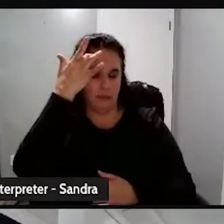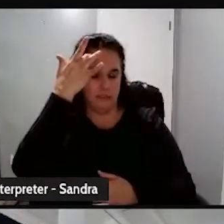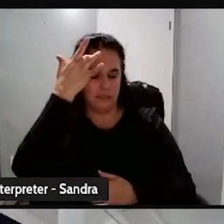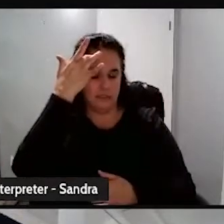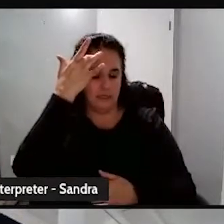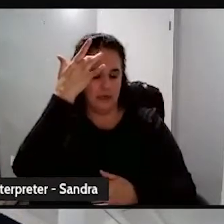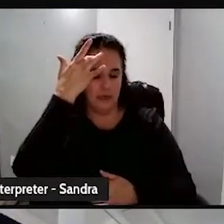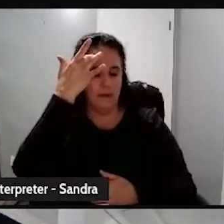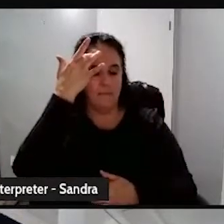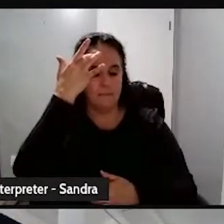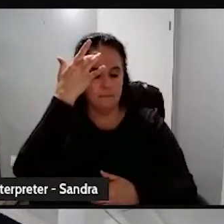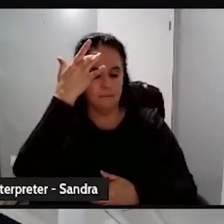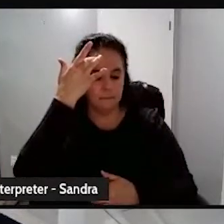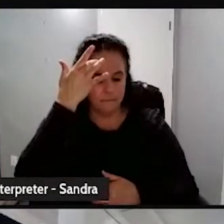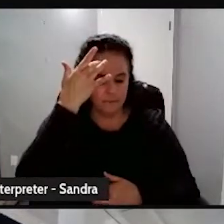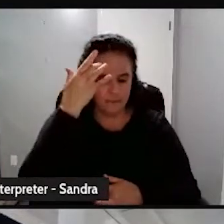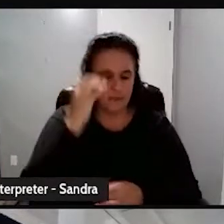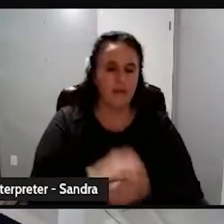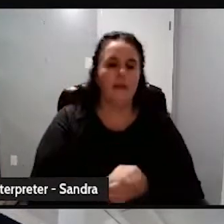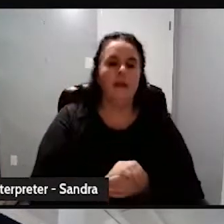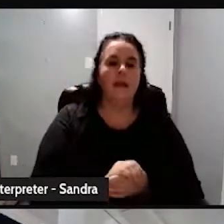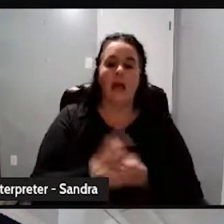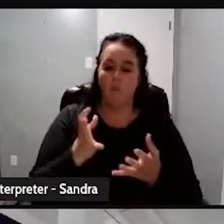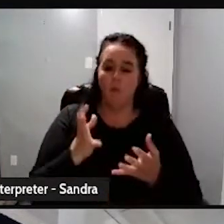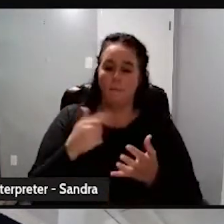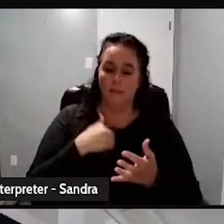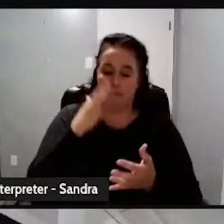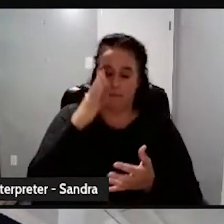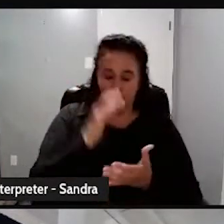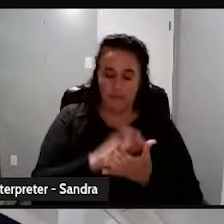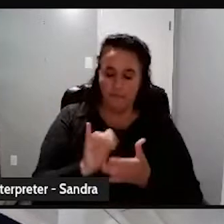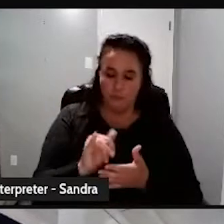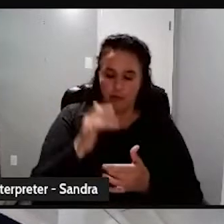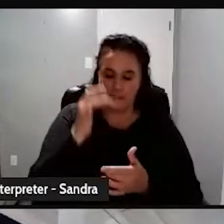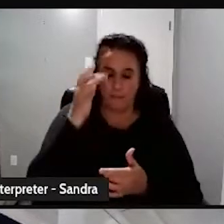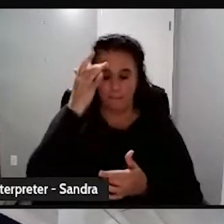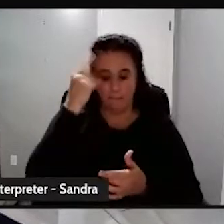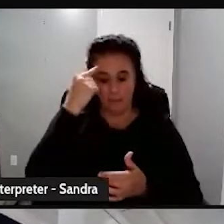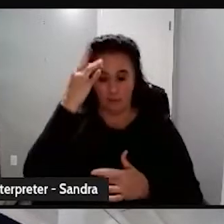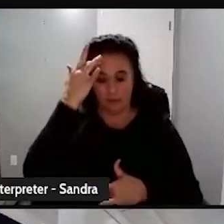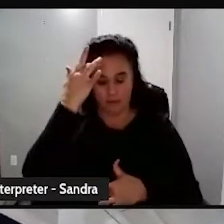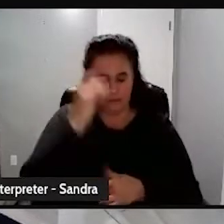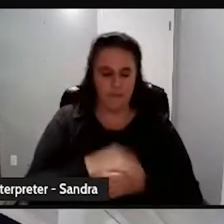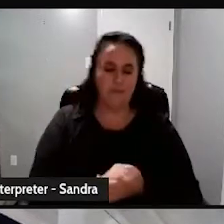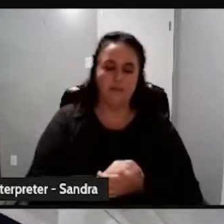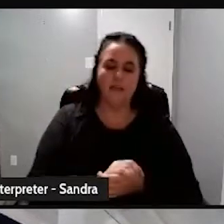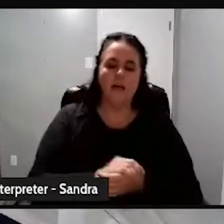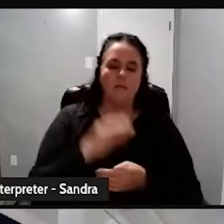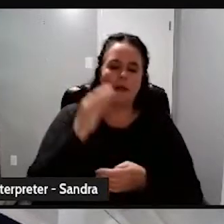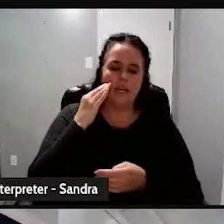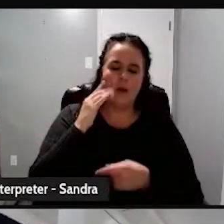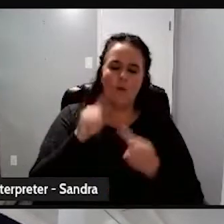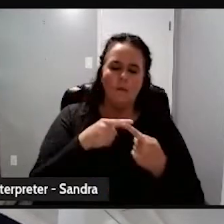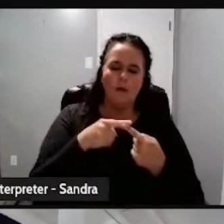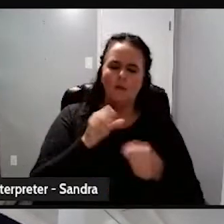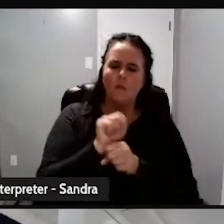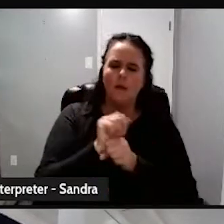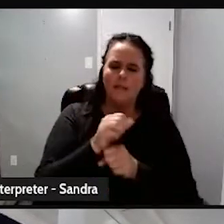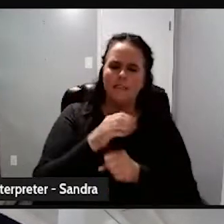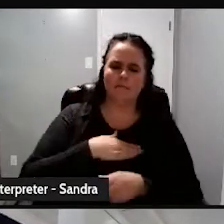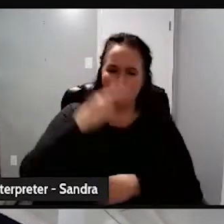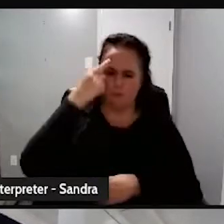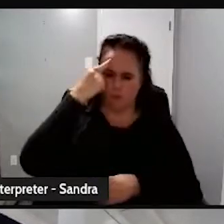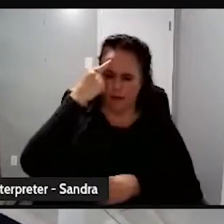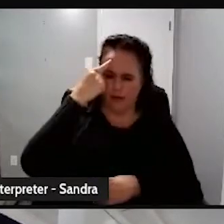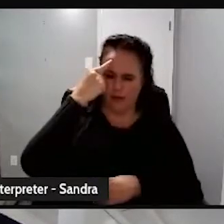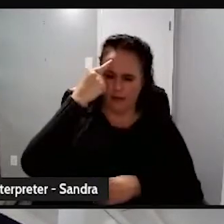would like me to believe is a mental illness, but given what I now know about the physiology and the workings of my brain, it